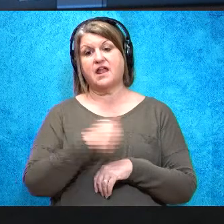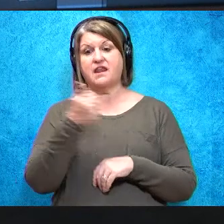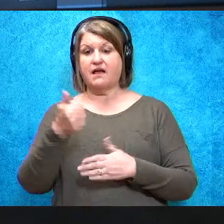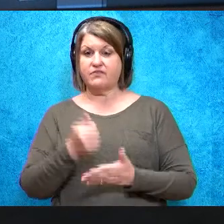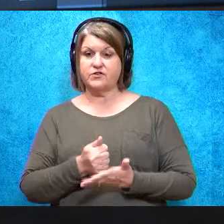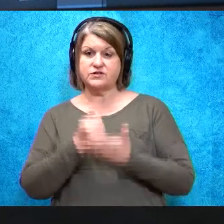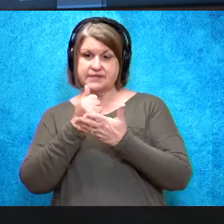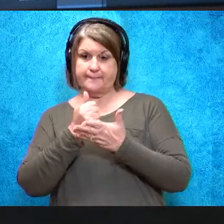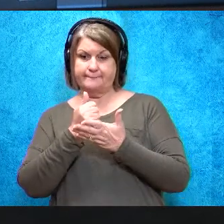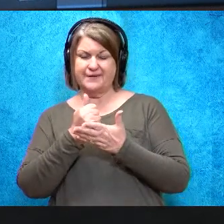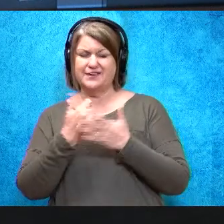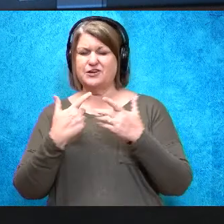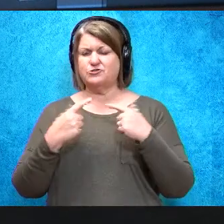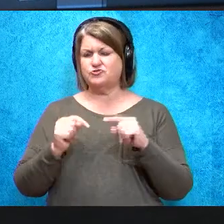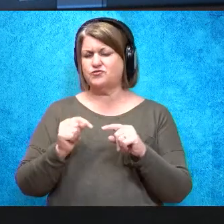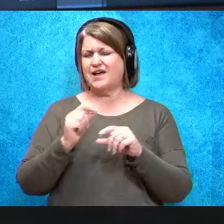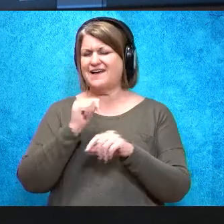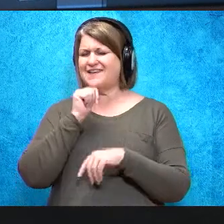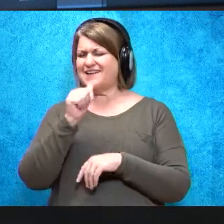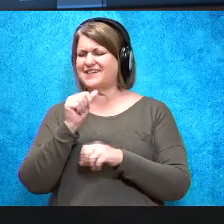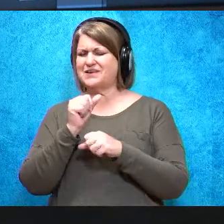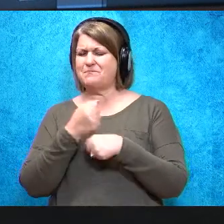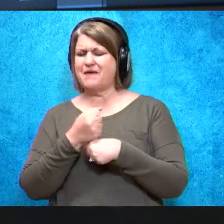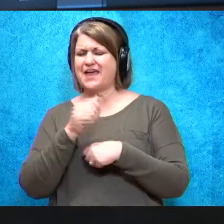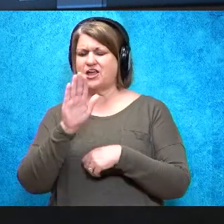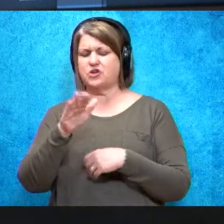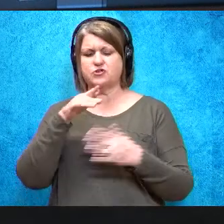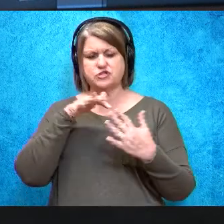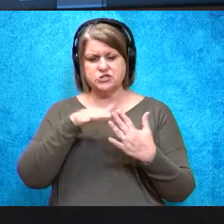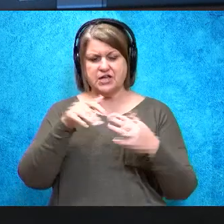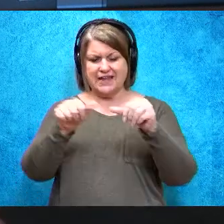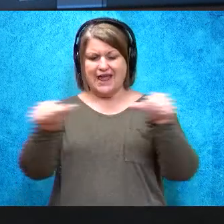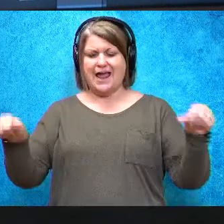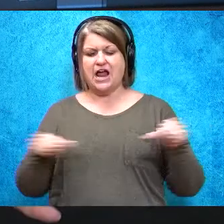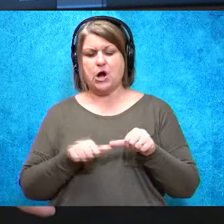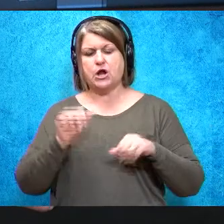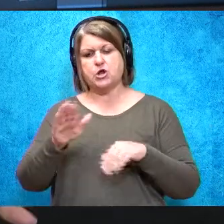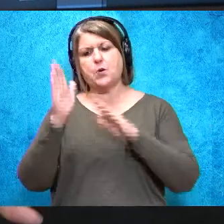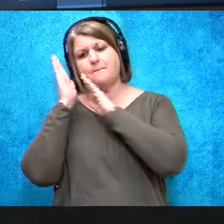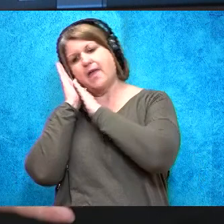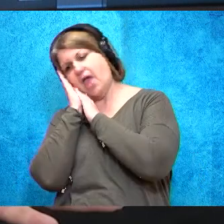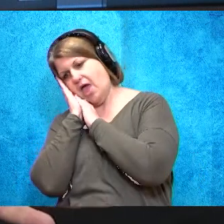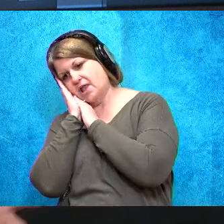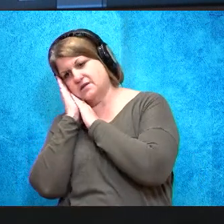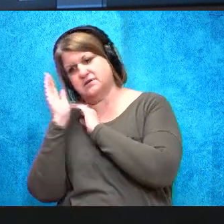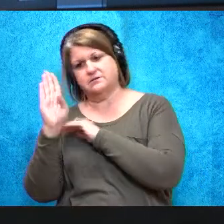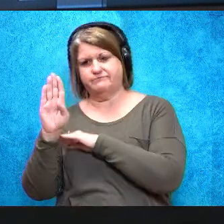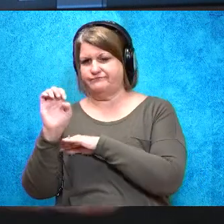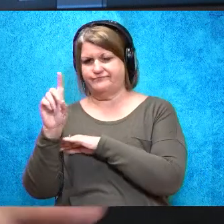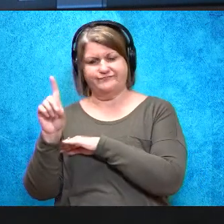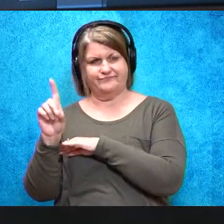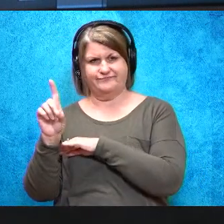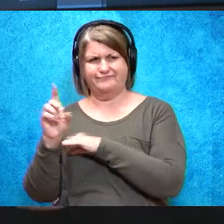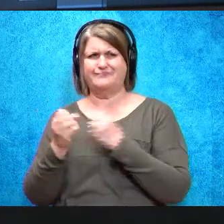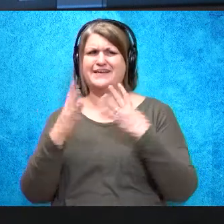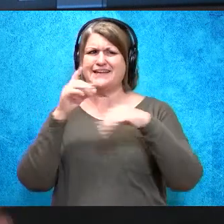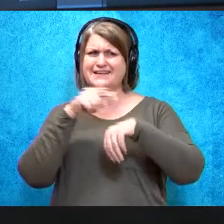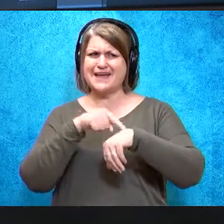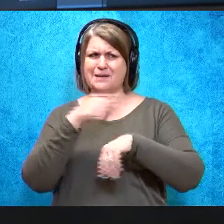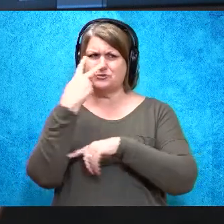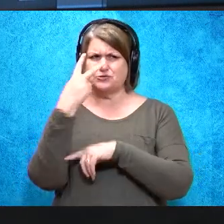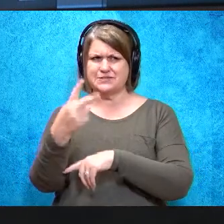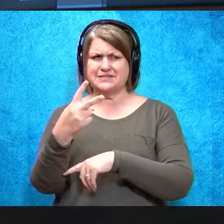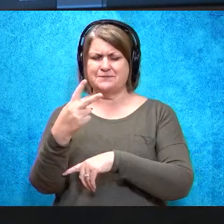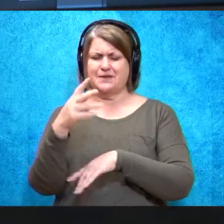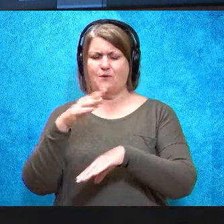add is try not to make your study space your bed. A lot of times see on TV people sitting there with their